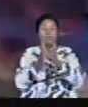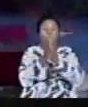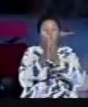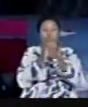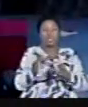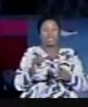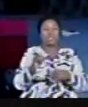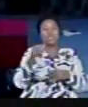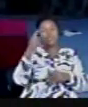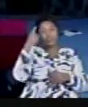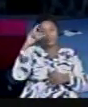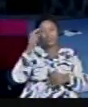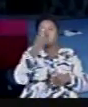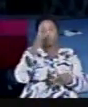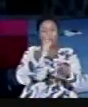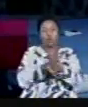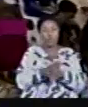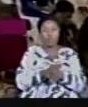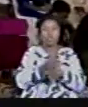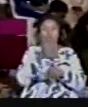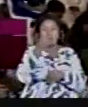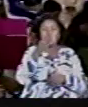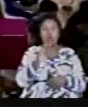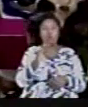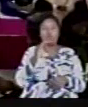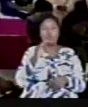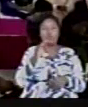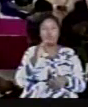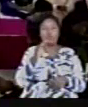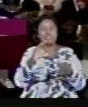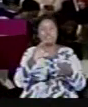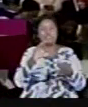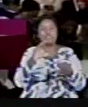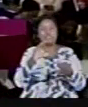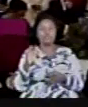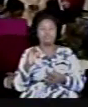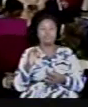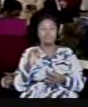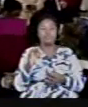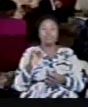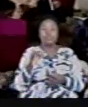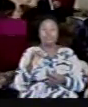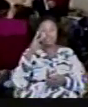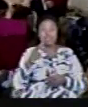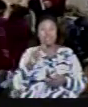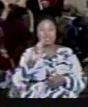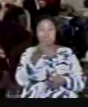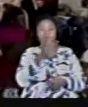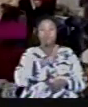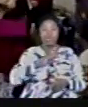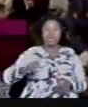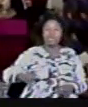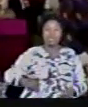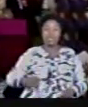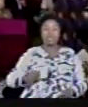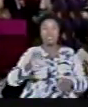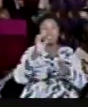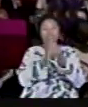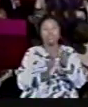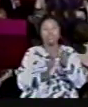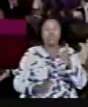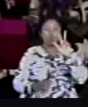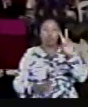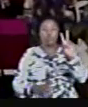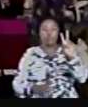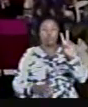the promise of the Spirit. Look at 2 Kings chapter 2,